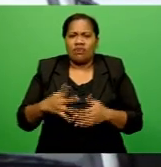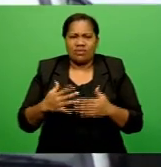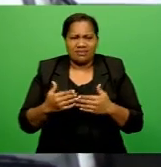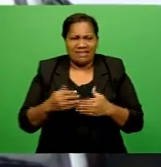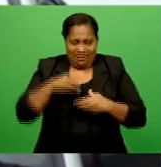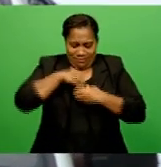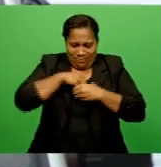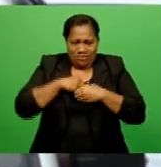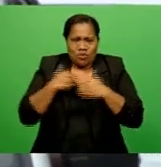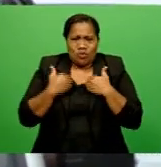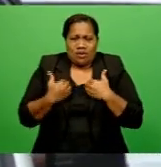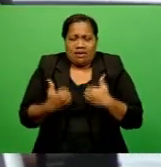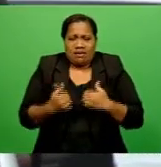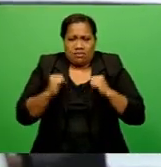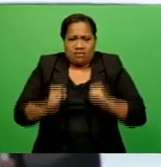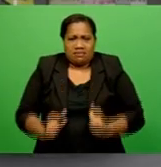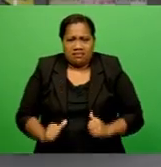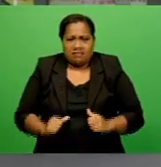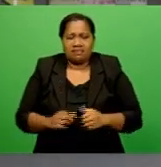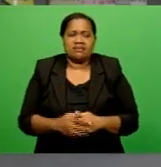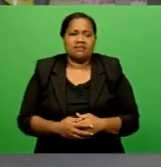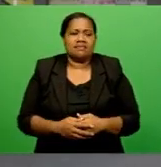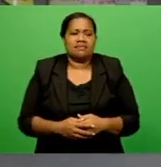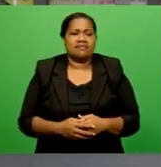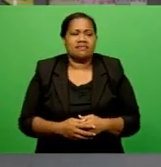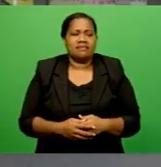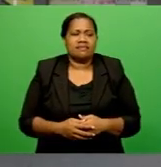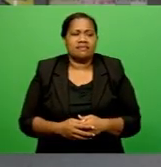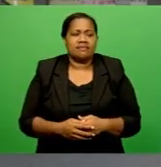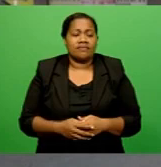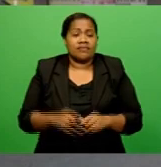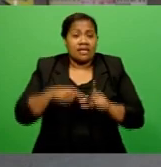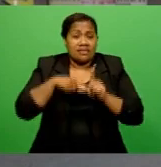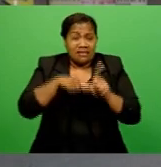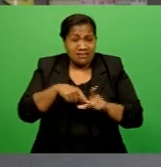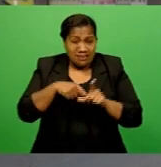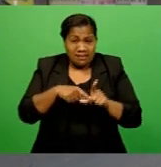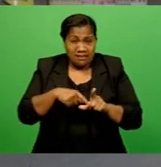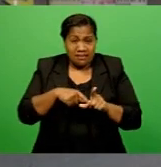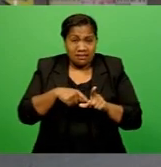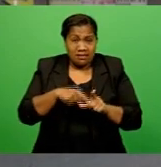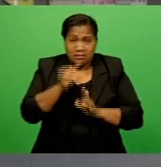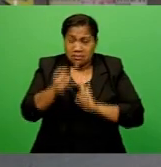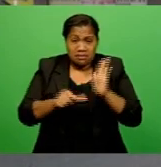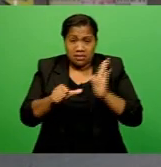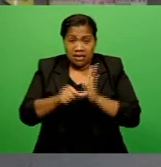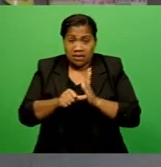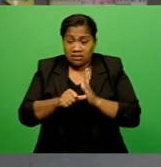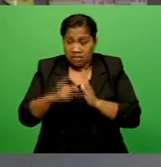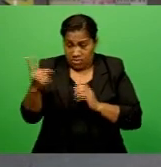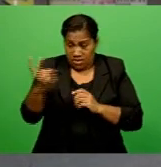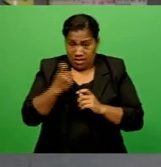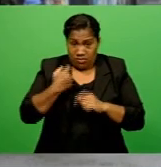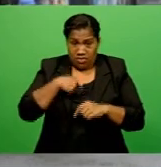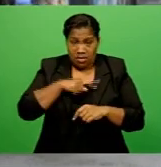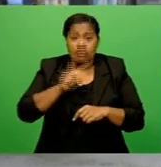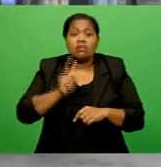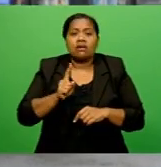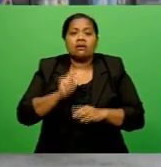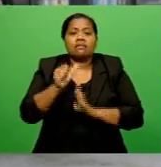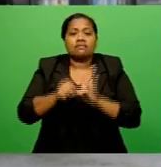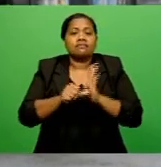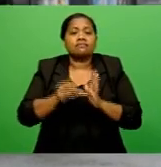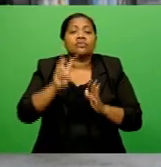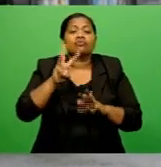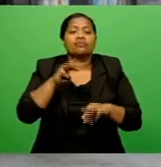is gripping our country like an addiction. The youngest that got referred to us by the Fiji Police Force was a 3-month-old baby during the midst